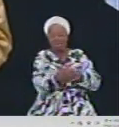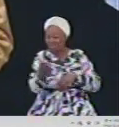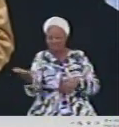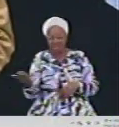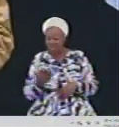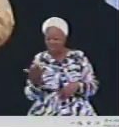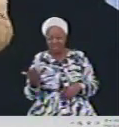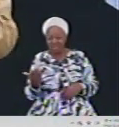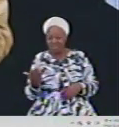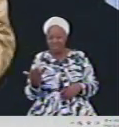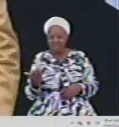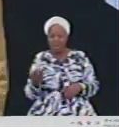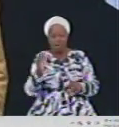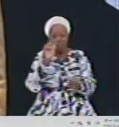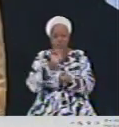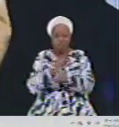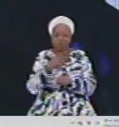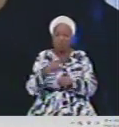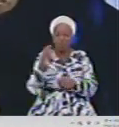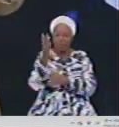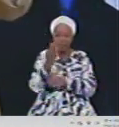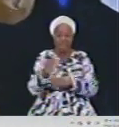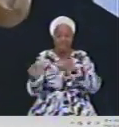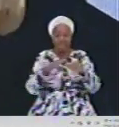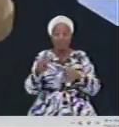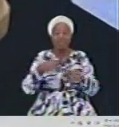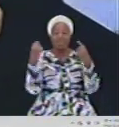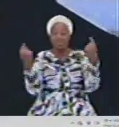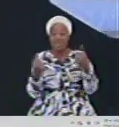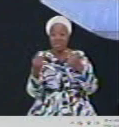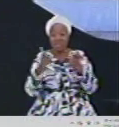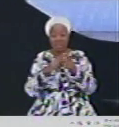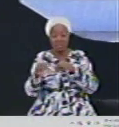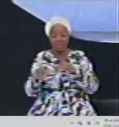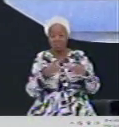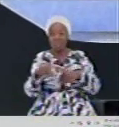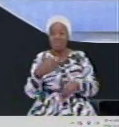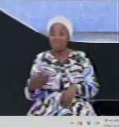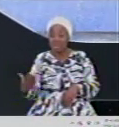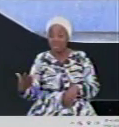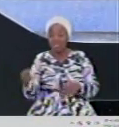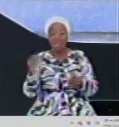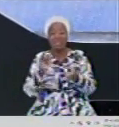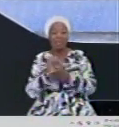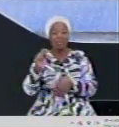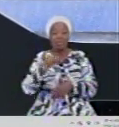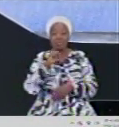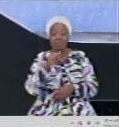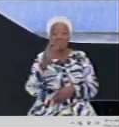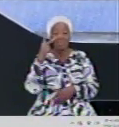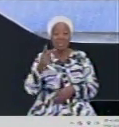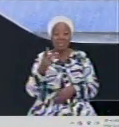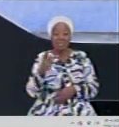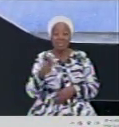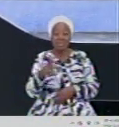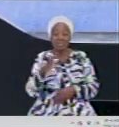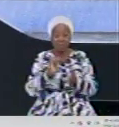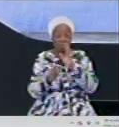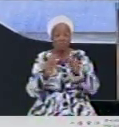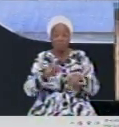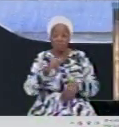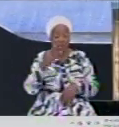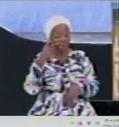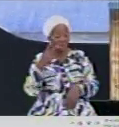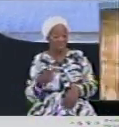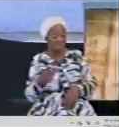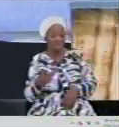flesh, activities of sin, and is doing things that should not see the light of day, he